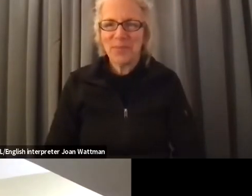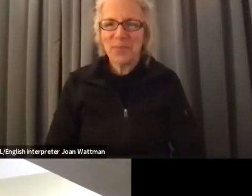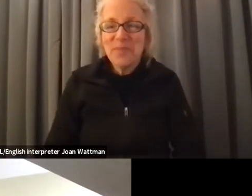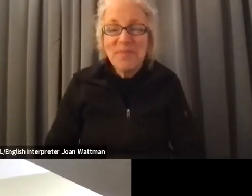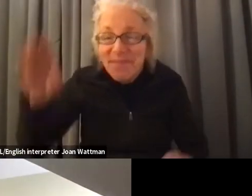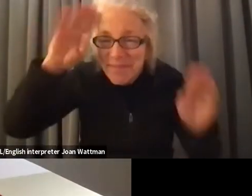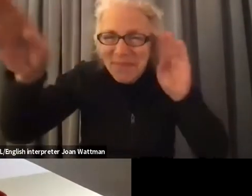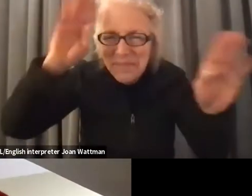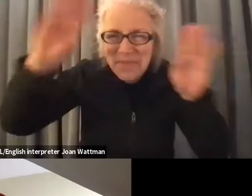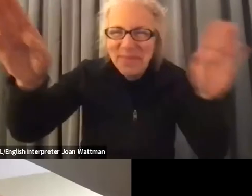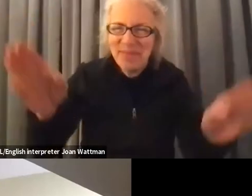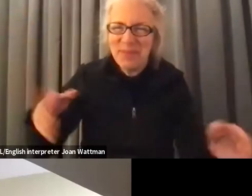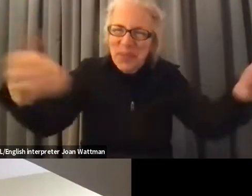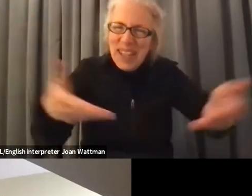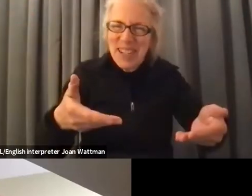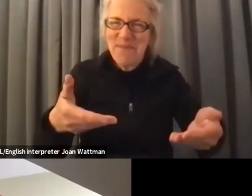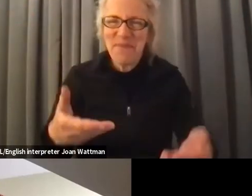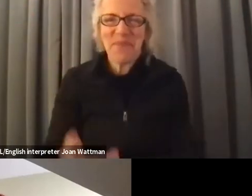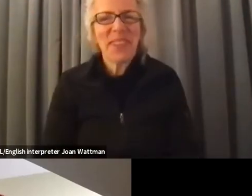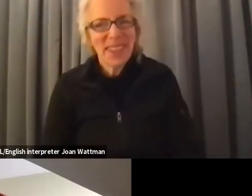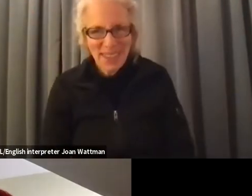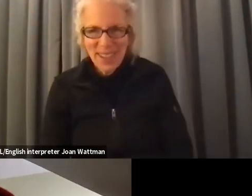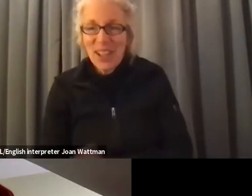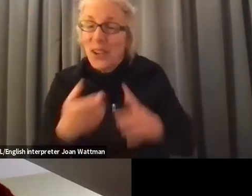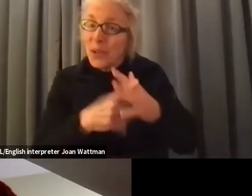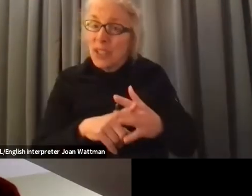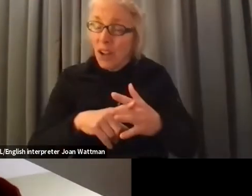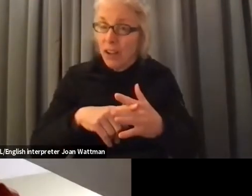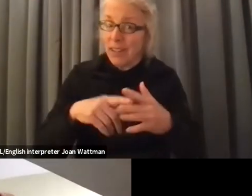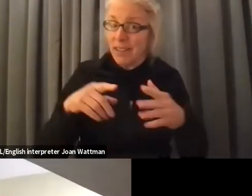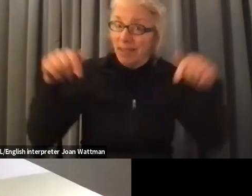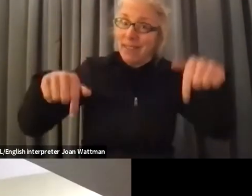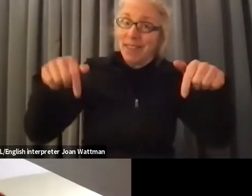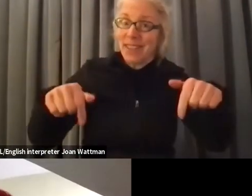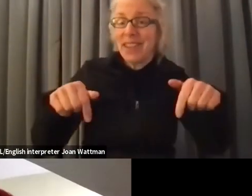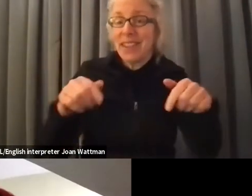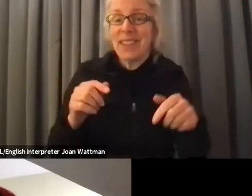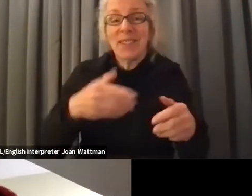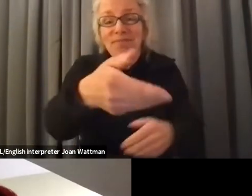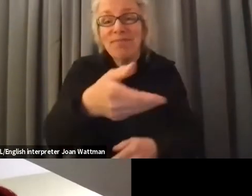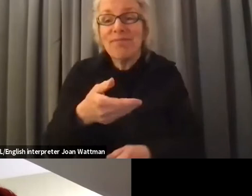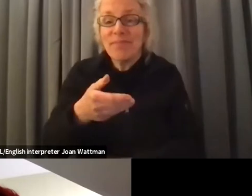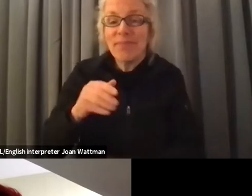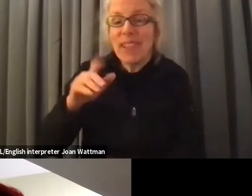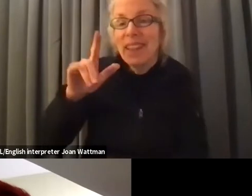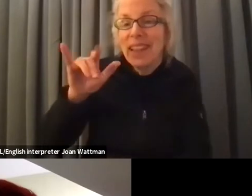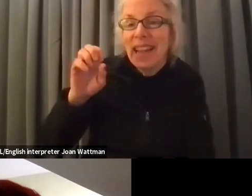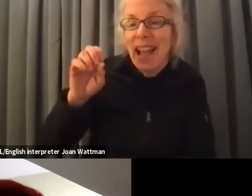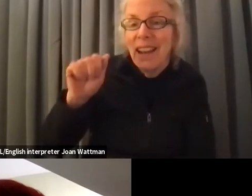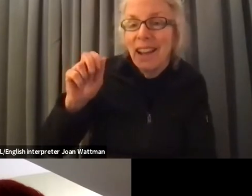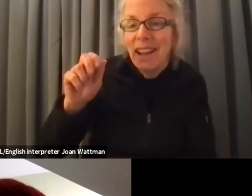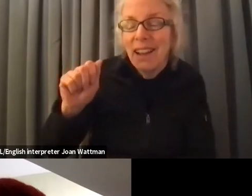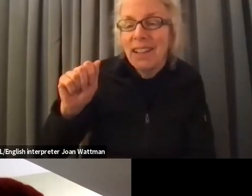Hello, everyone, and welcome. To begin our program today, I'm going to introduce Liliana Sierra, who's going